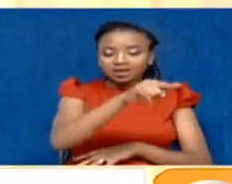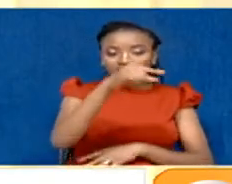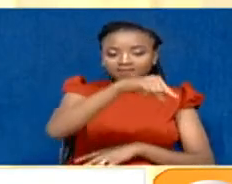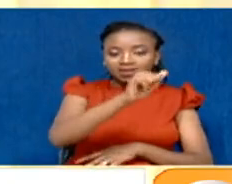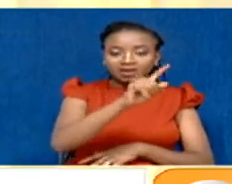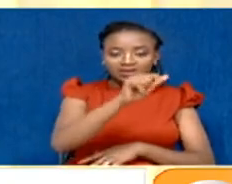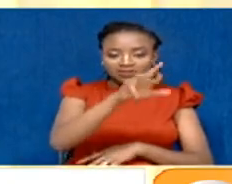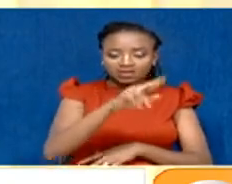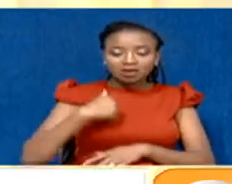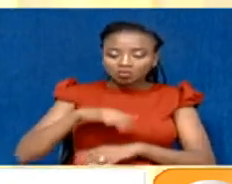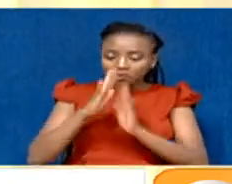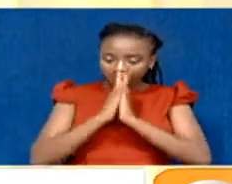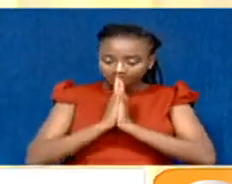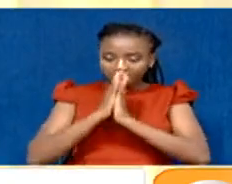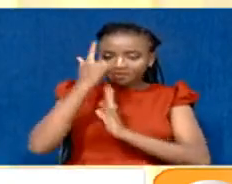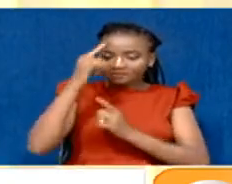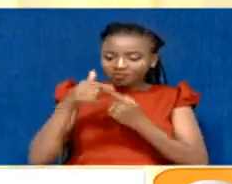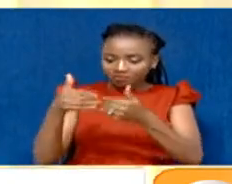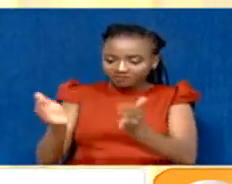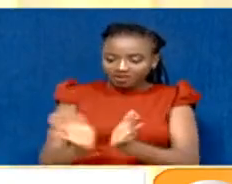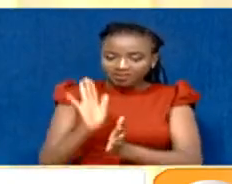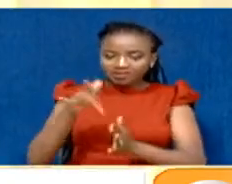for the steadiness of his family